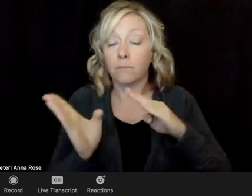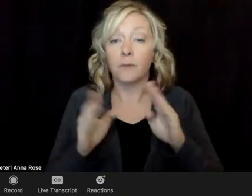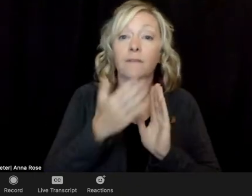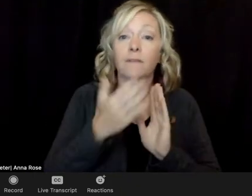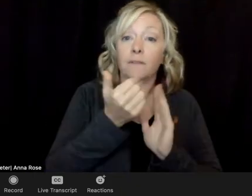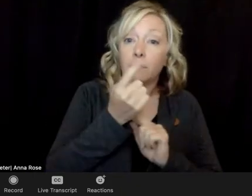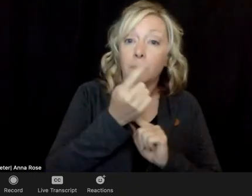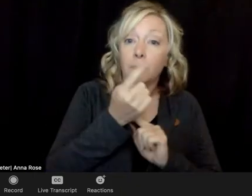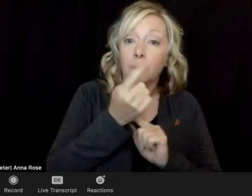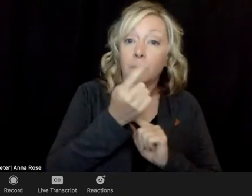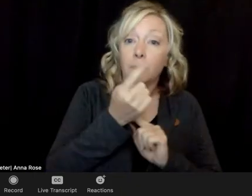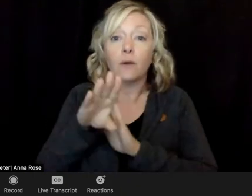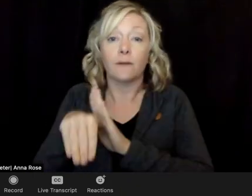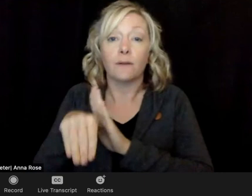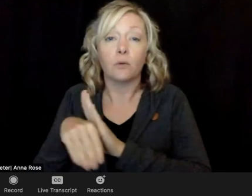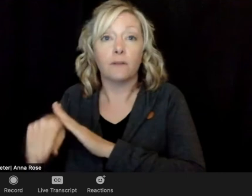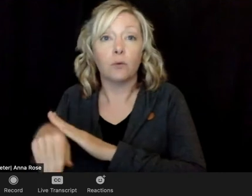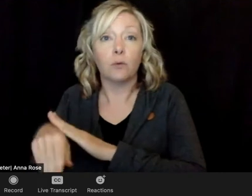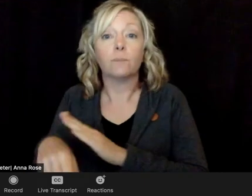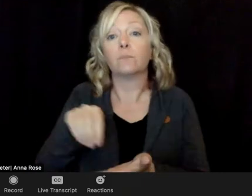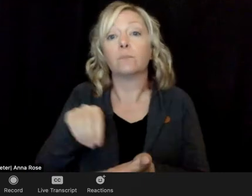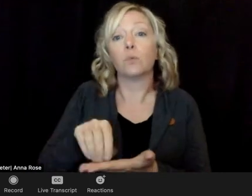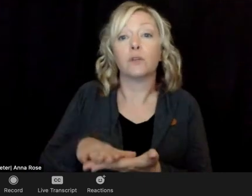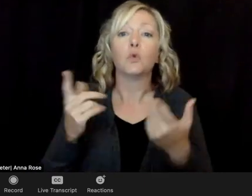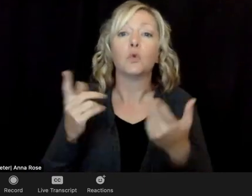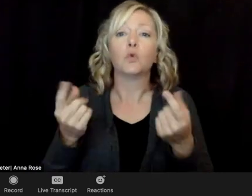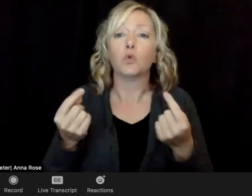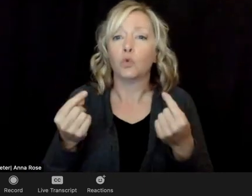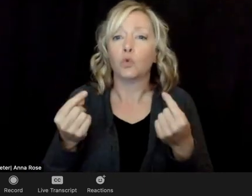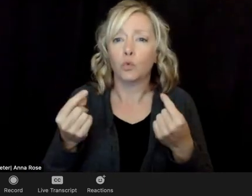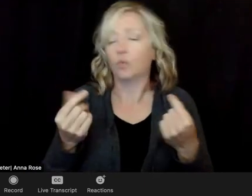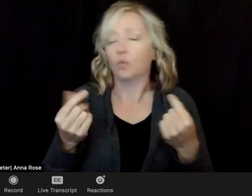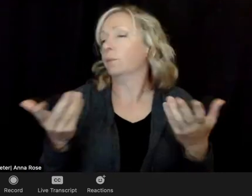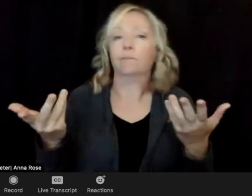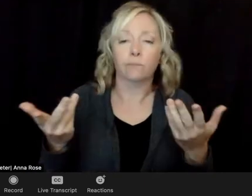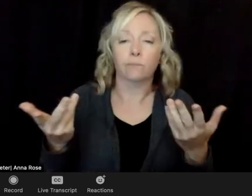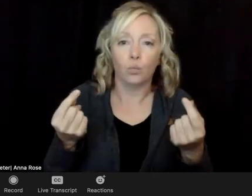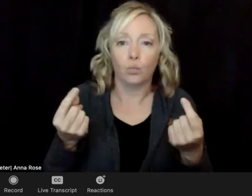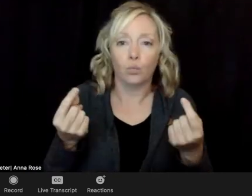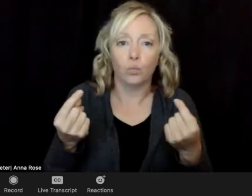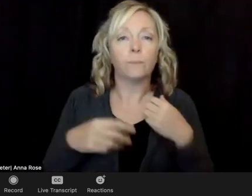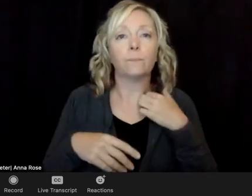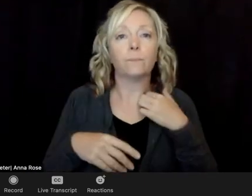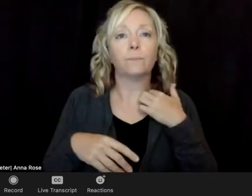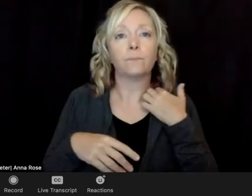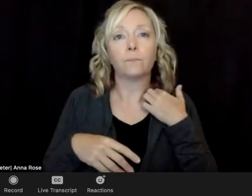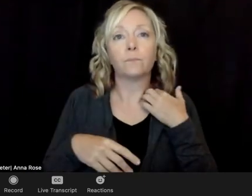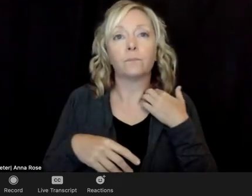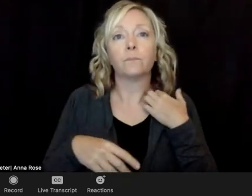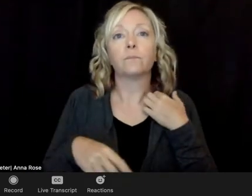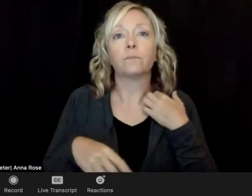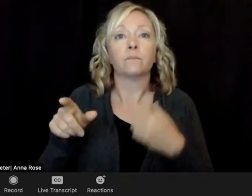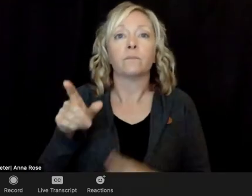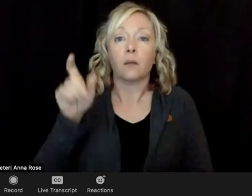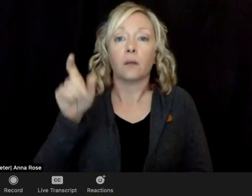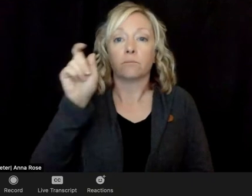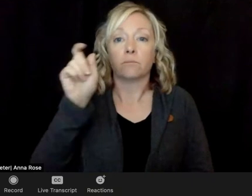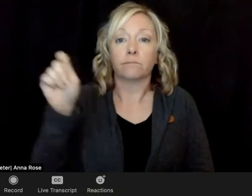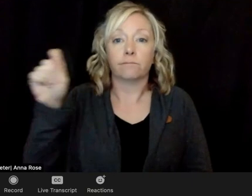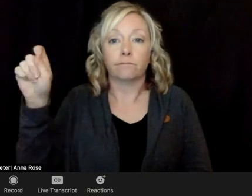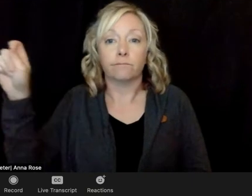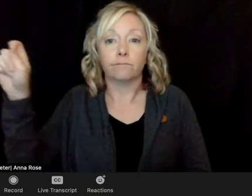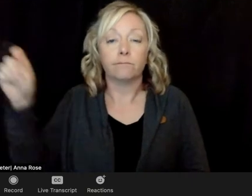hour. Write a little bit about the activity that's happening there. What's happening in that activity? And then you just go across here